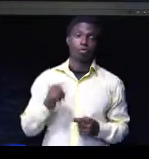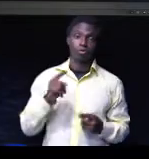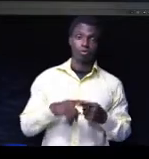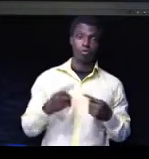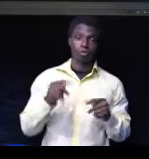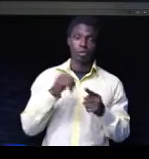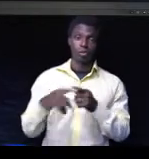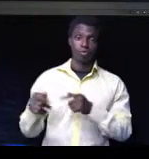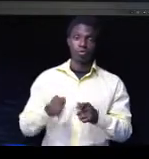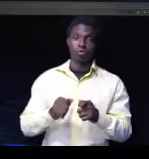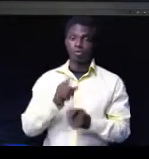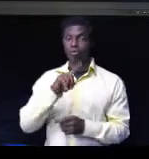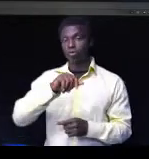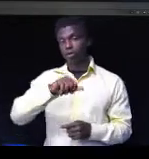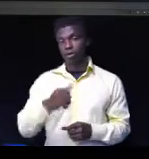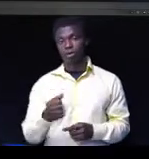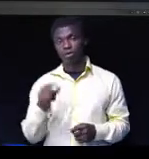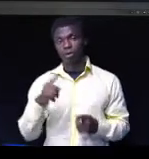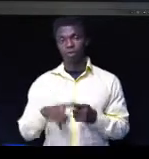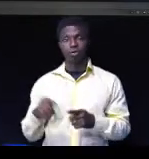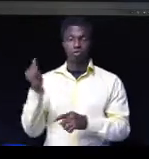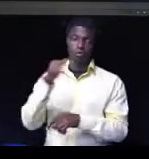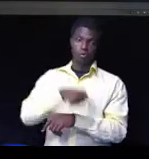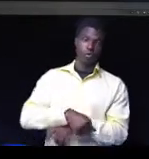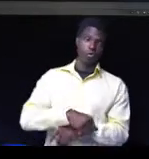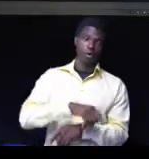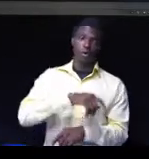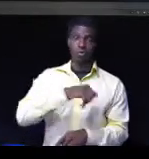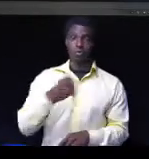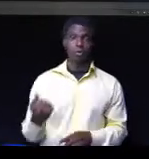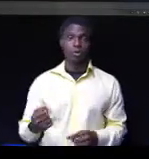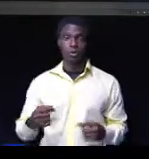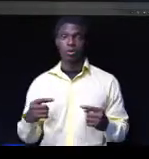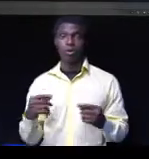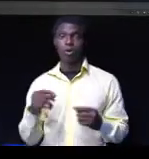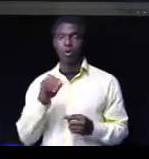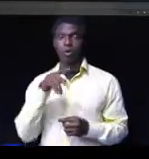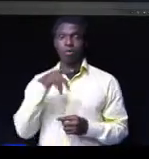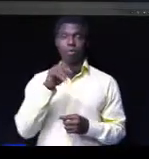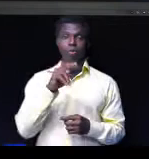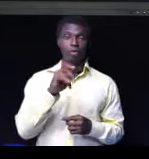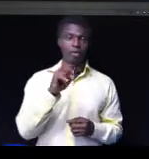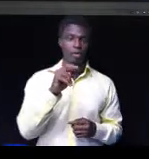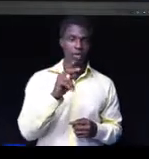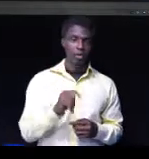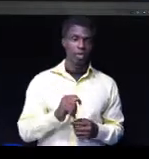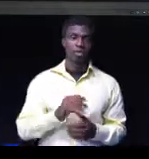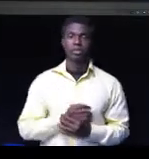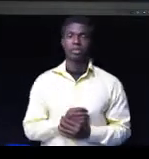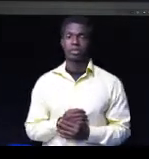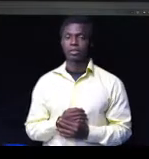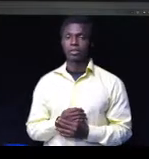to subdue one another, to overcome, to conquer the opponent.